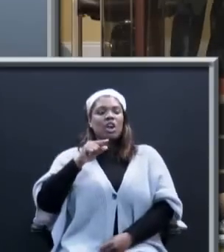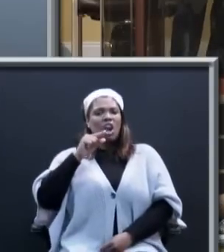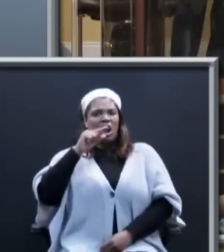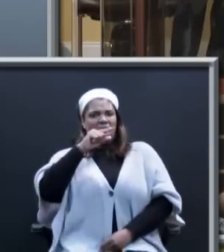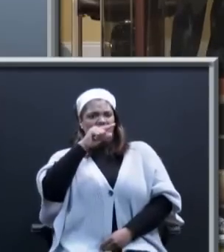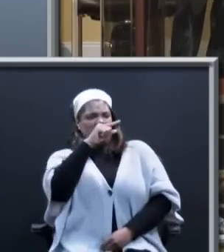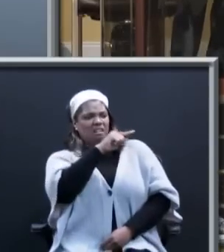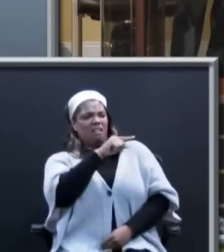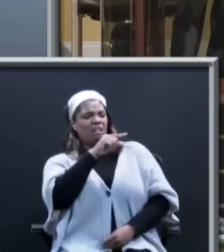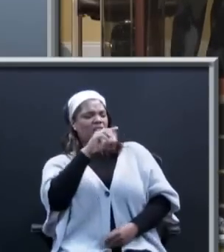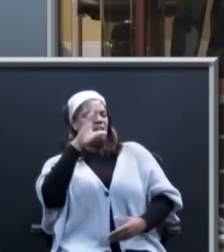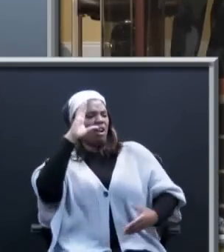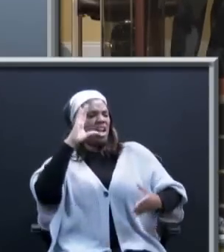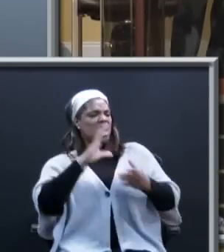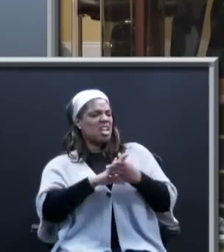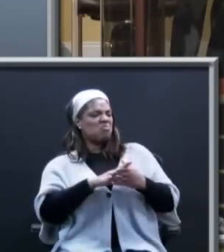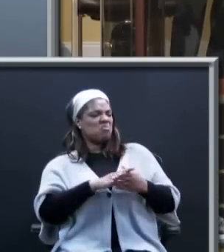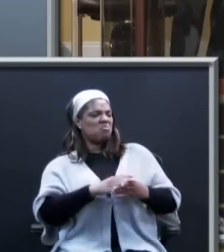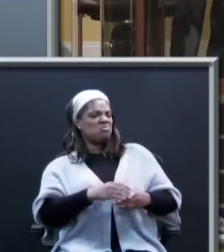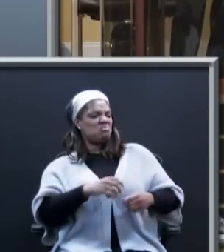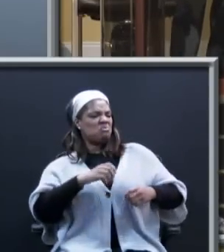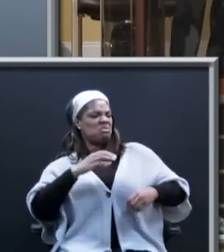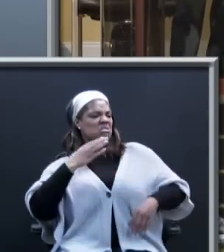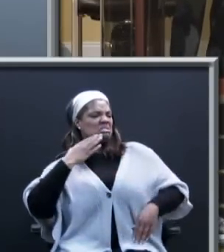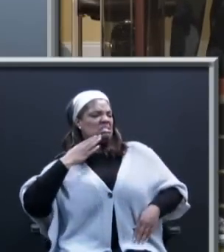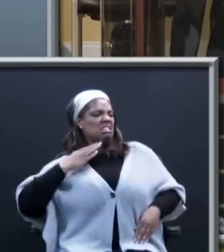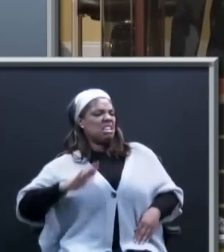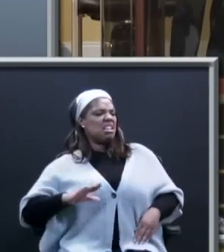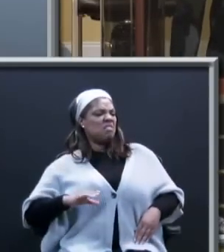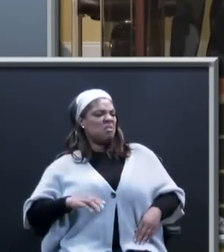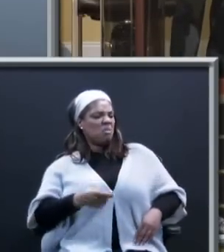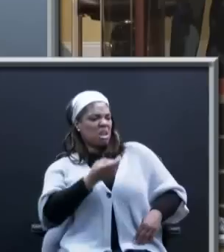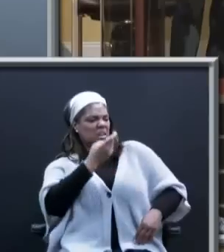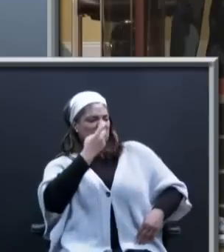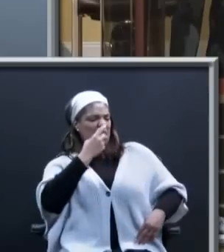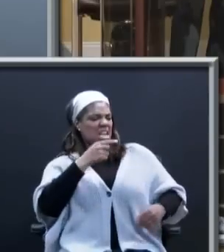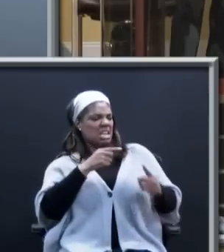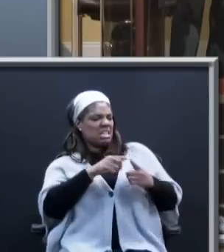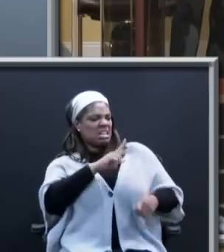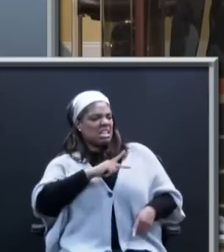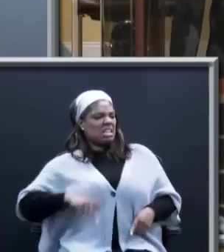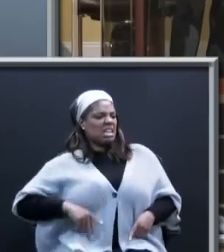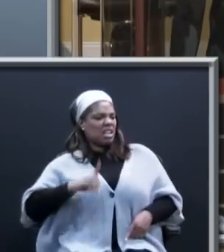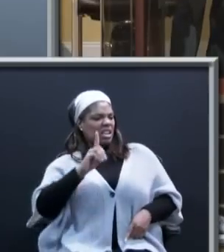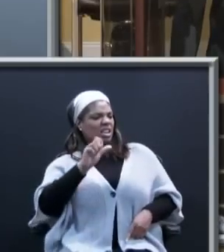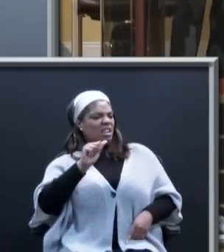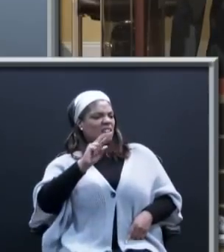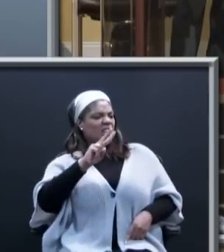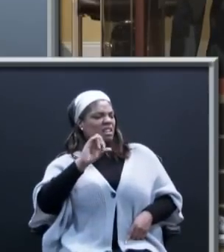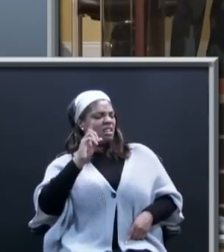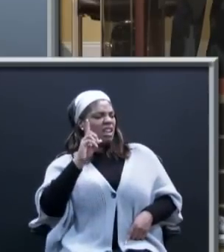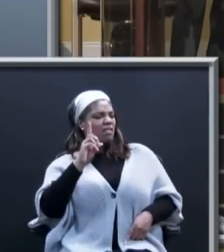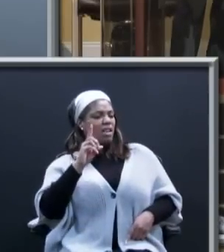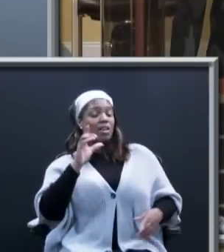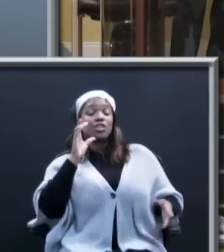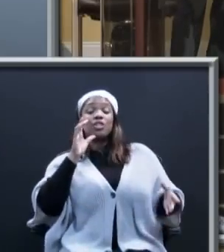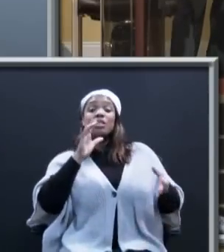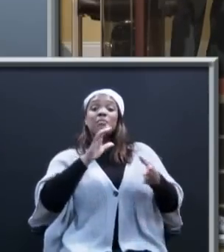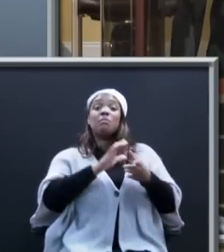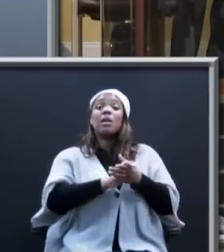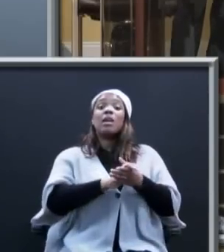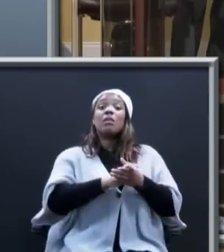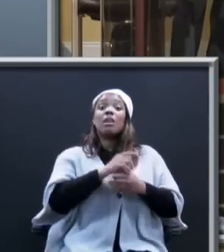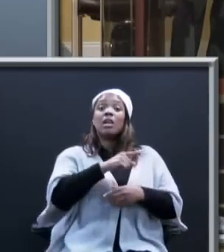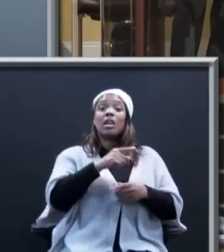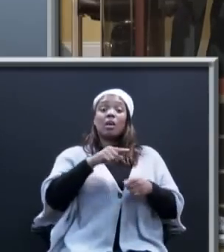doing is adding barbecue, meat to the barbecue. Y'all understand? Go ahead and read what verse? Verse 17. Uh-huh. And